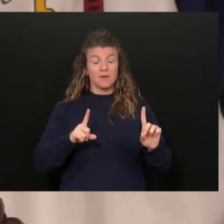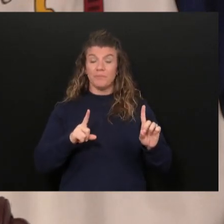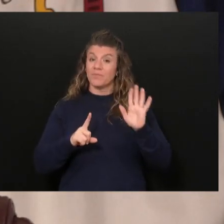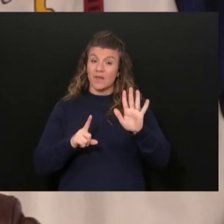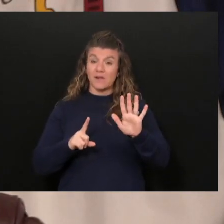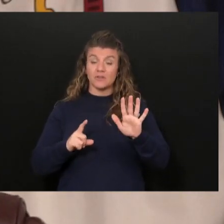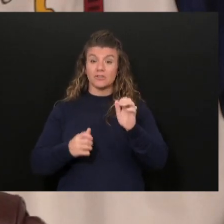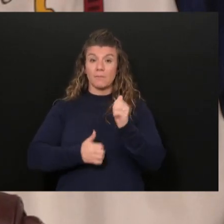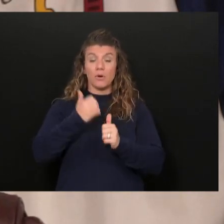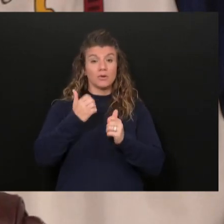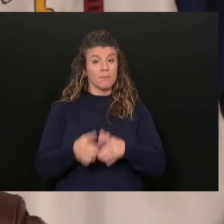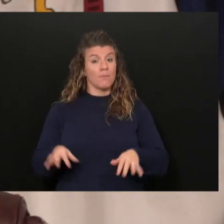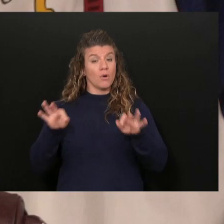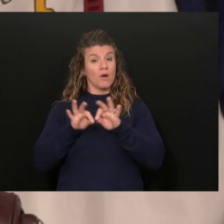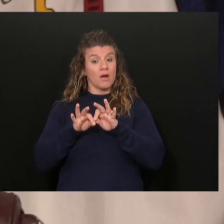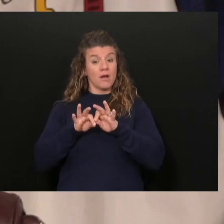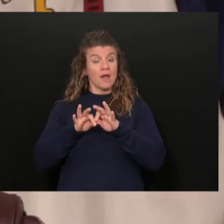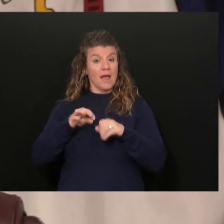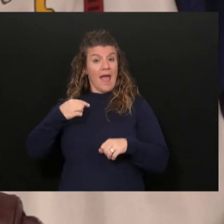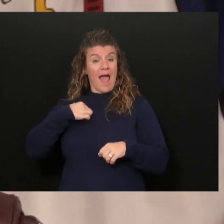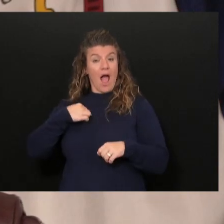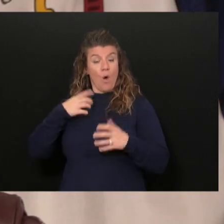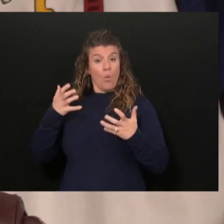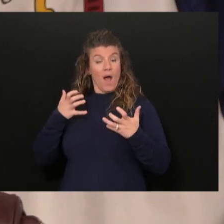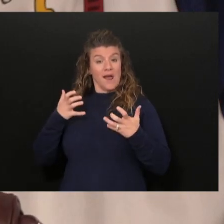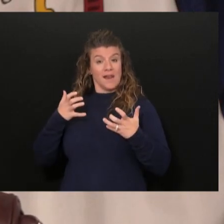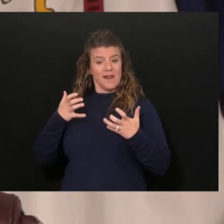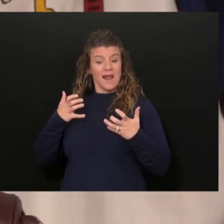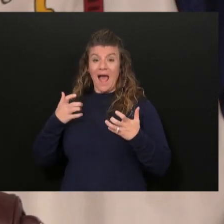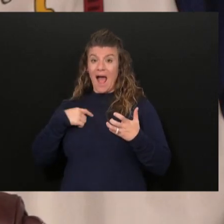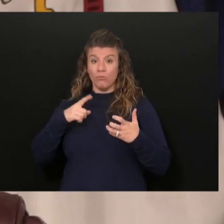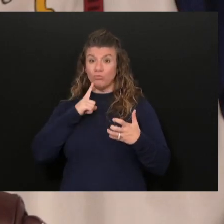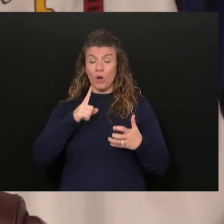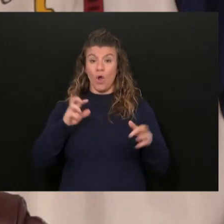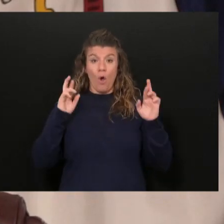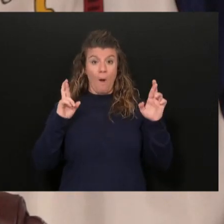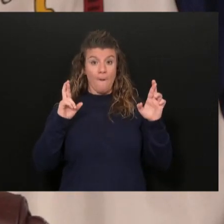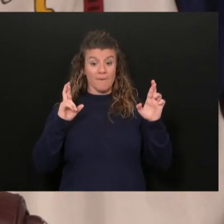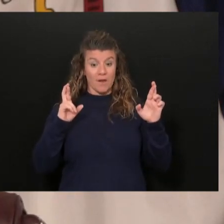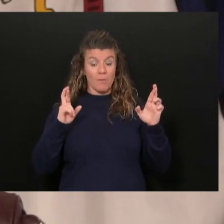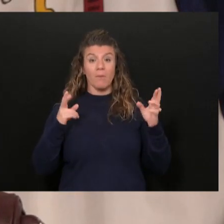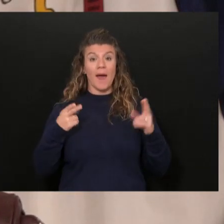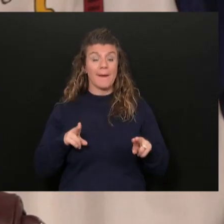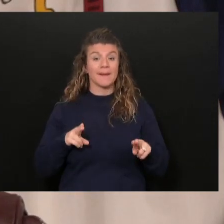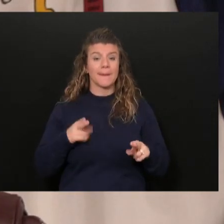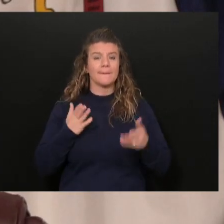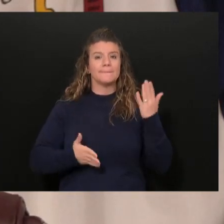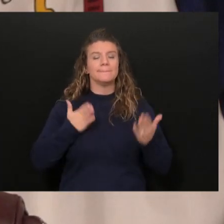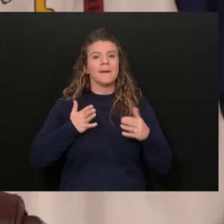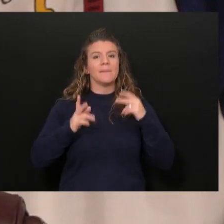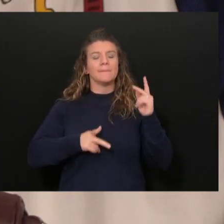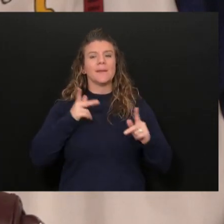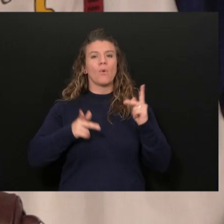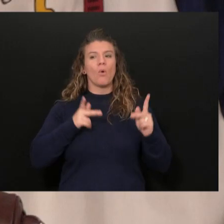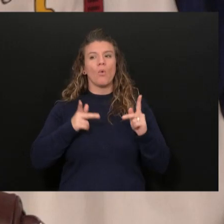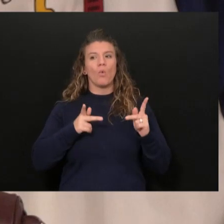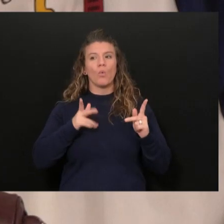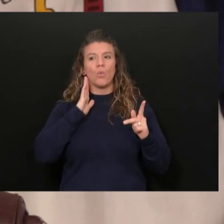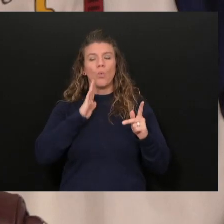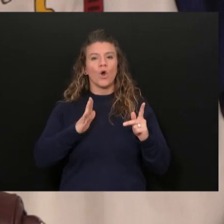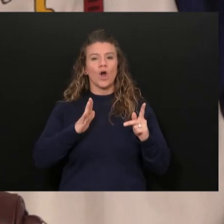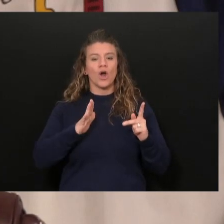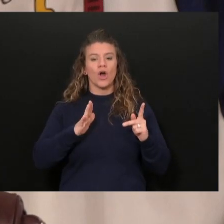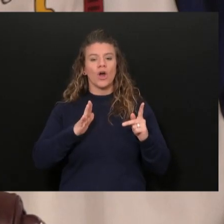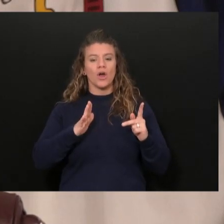the thing, you know, and this is what I was hopeful of. I was really hopeful that what would happen is maybe people would just, you know,